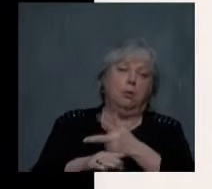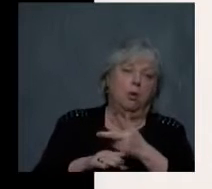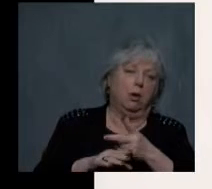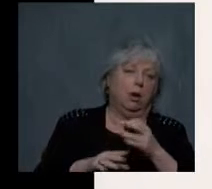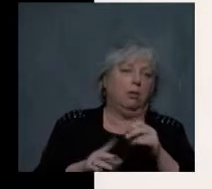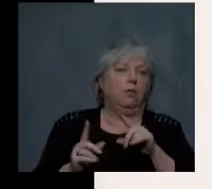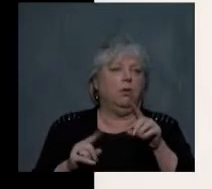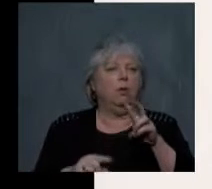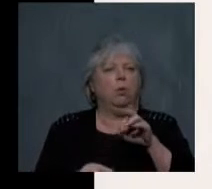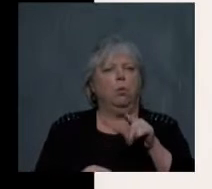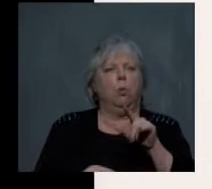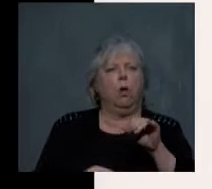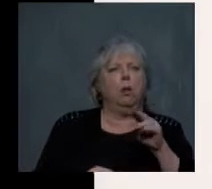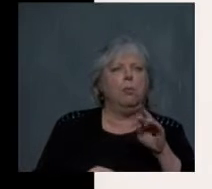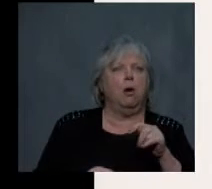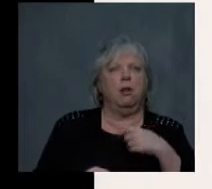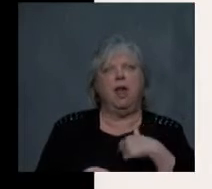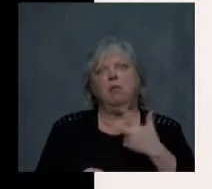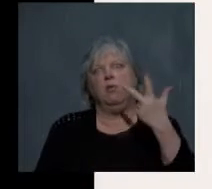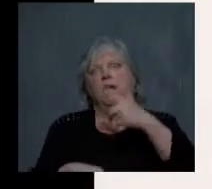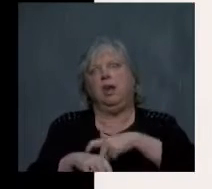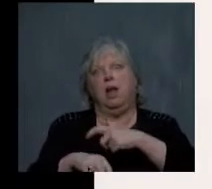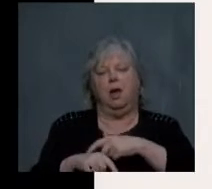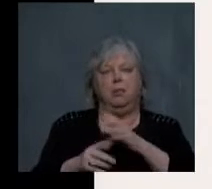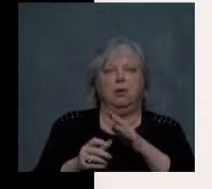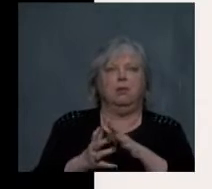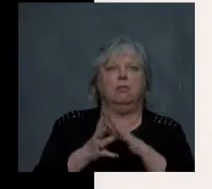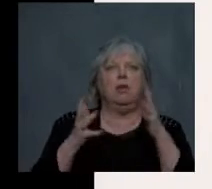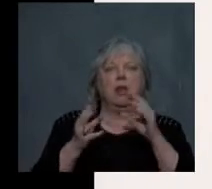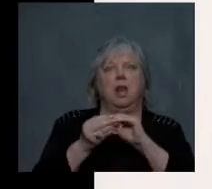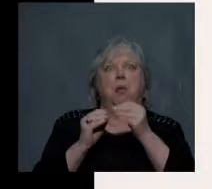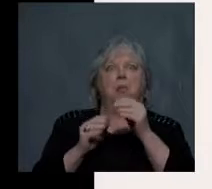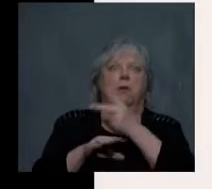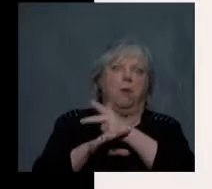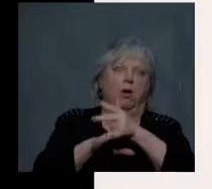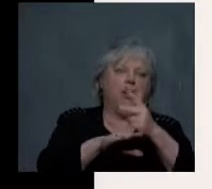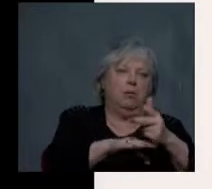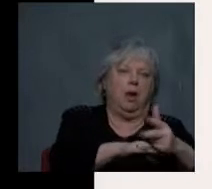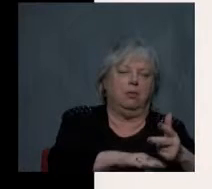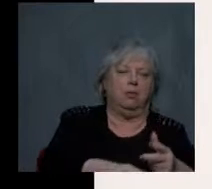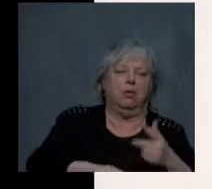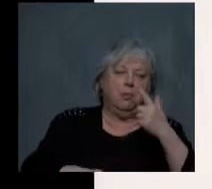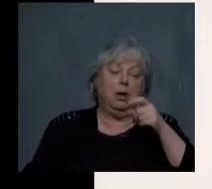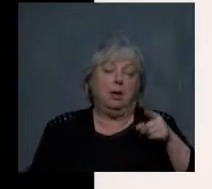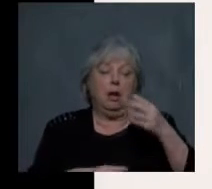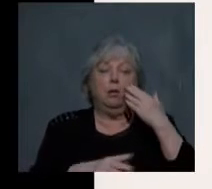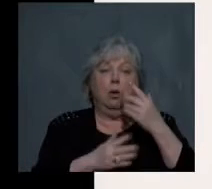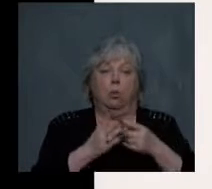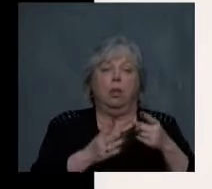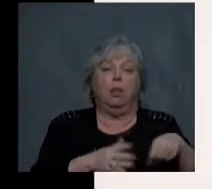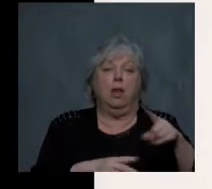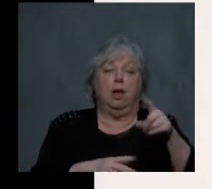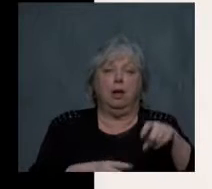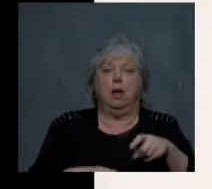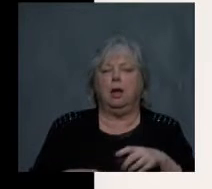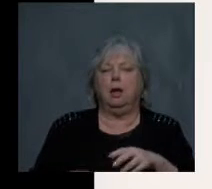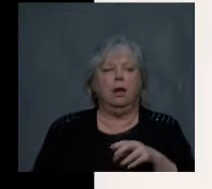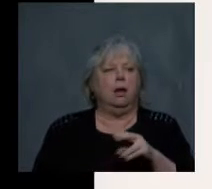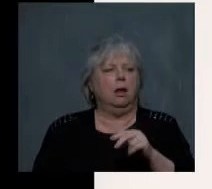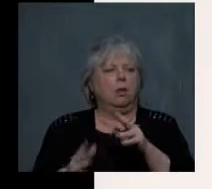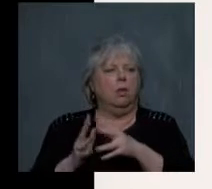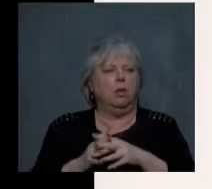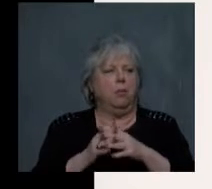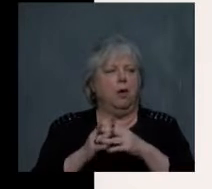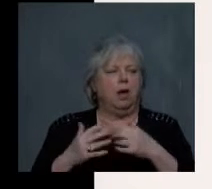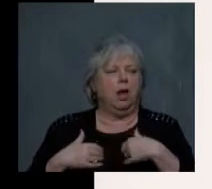Walmart, there's 3 times the parking we decide that we need in retail because they know what they need. North American offices average 150 square